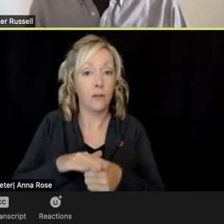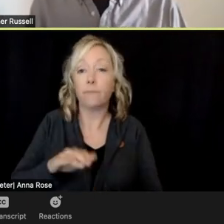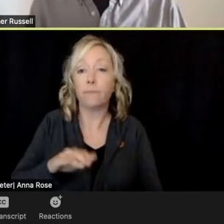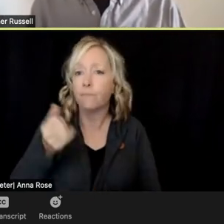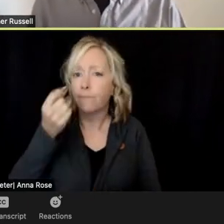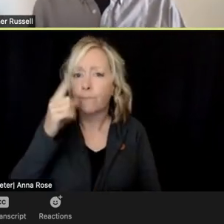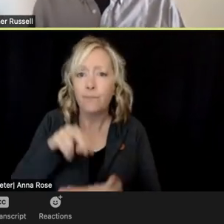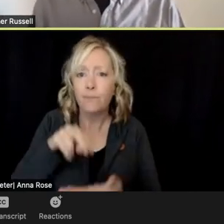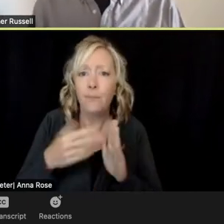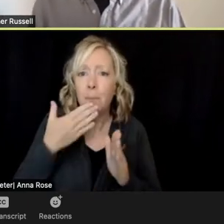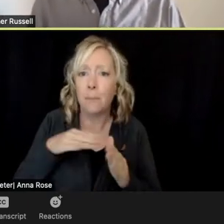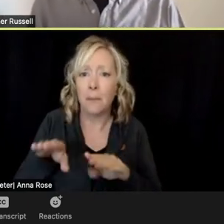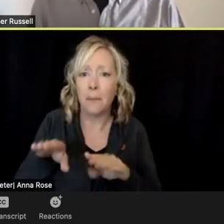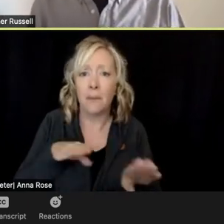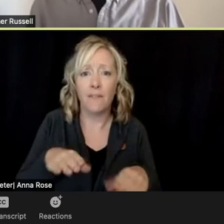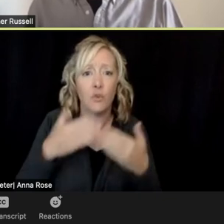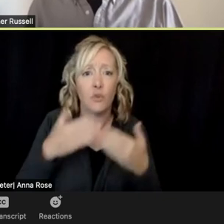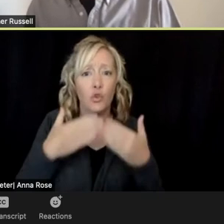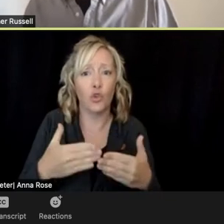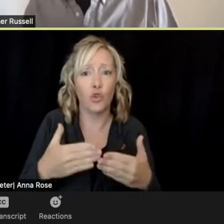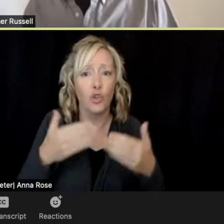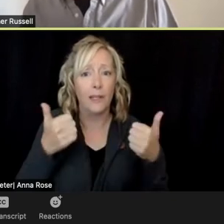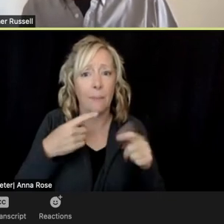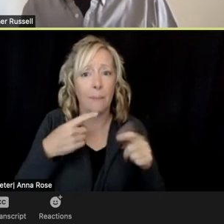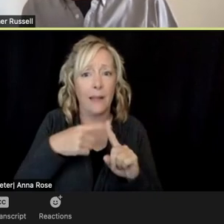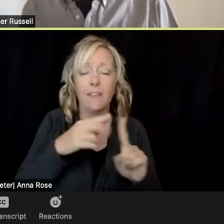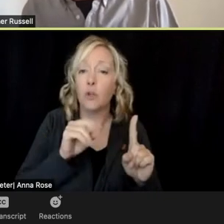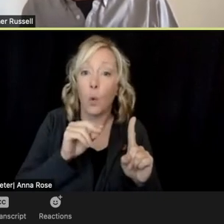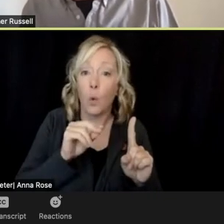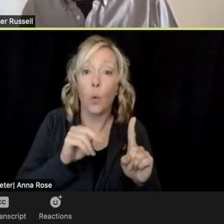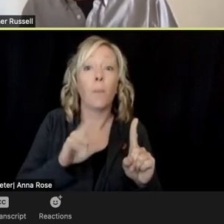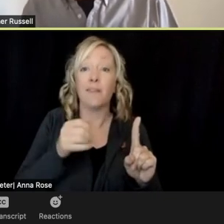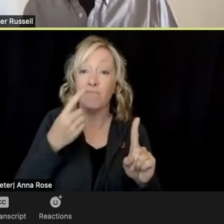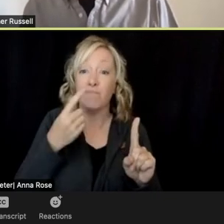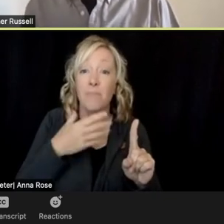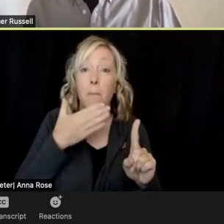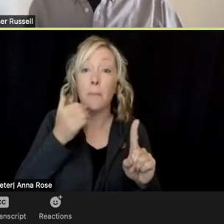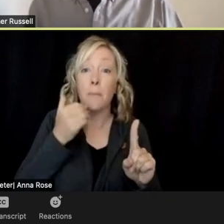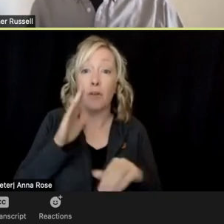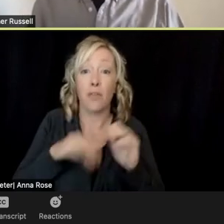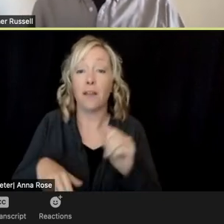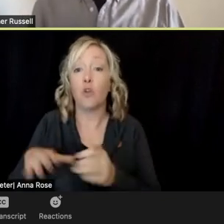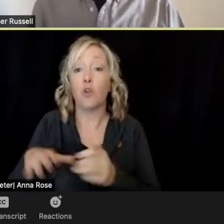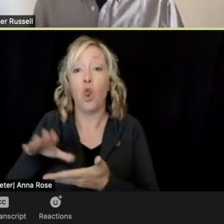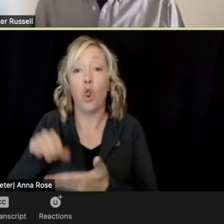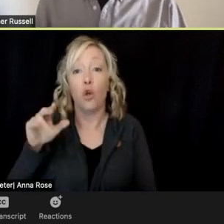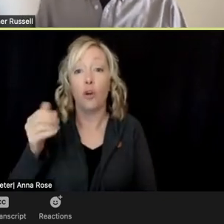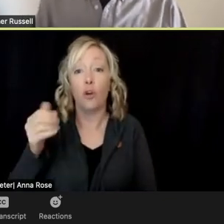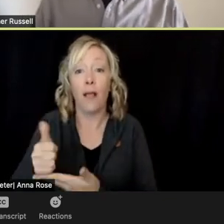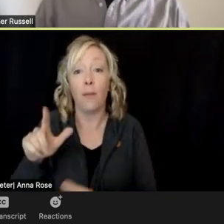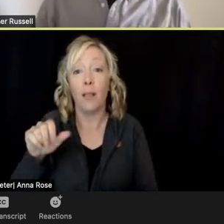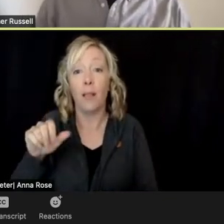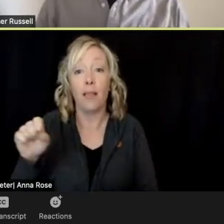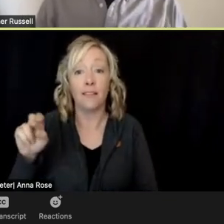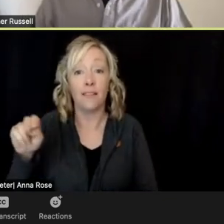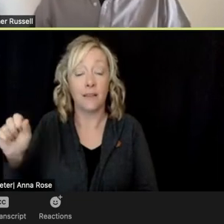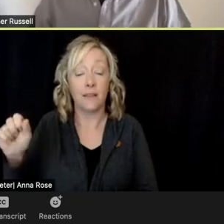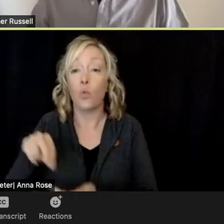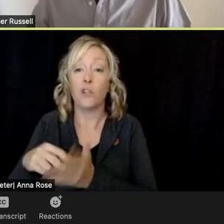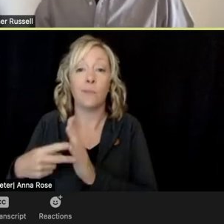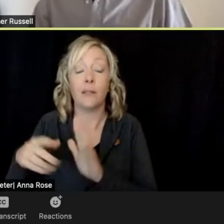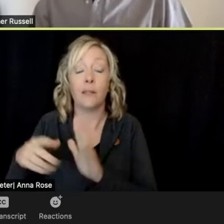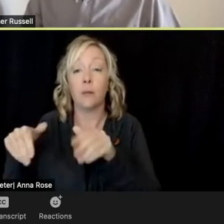maladaptive behaviors are a good thing, but they are much better than learned helplessness, which is full on shutdown. So those